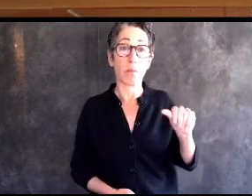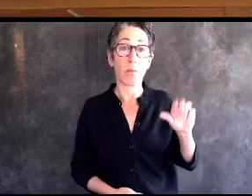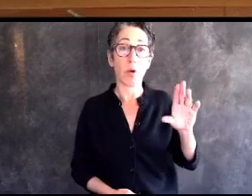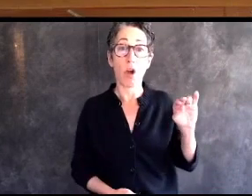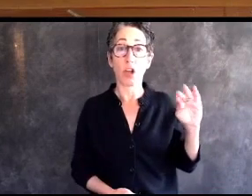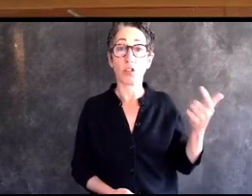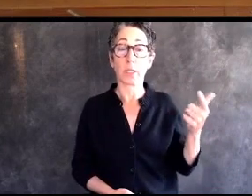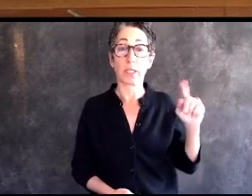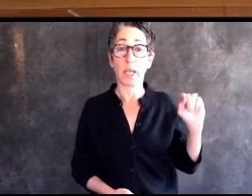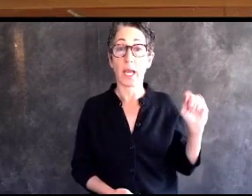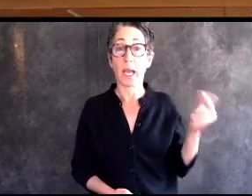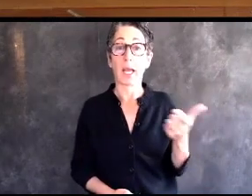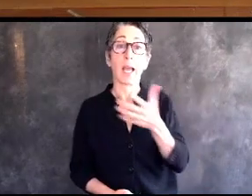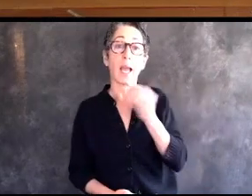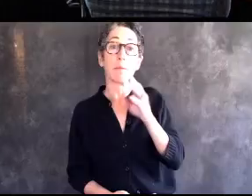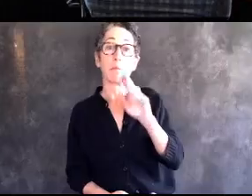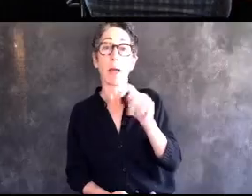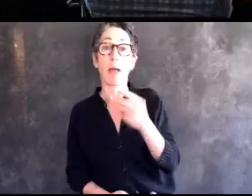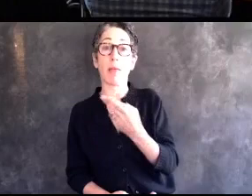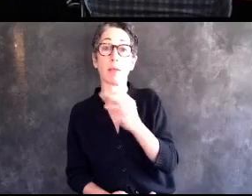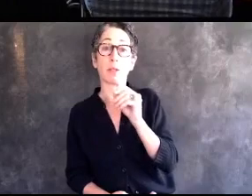Noveck for this conversation.